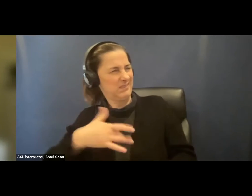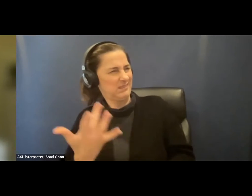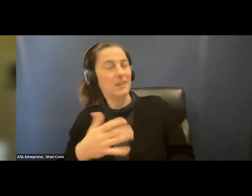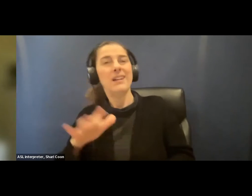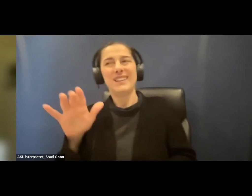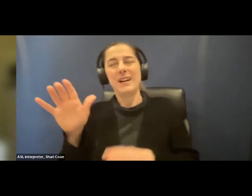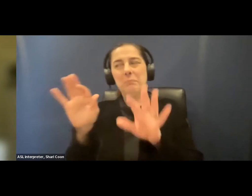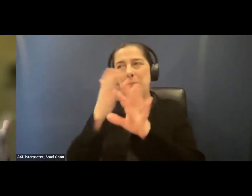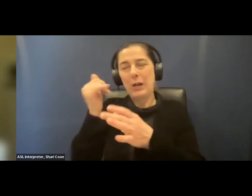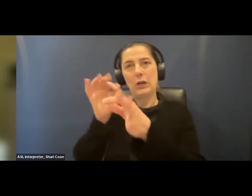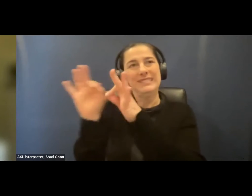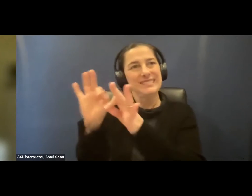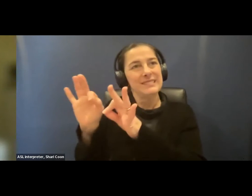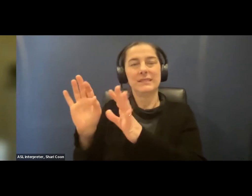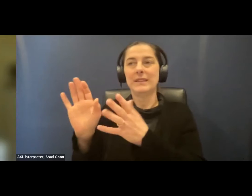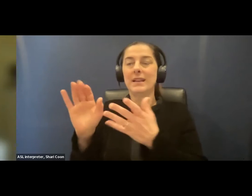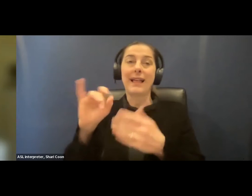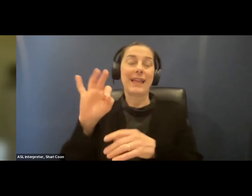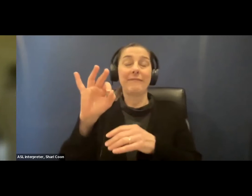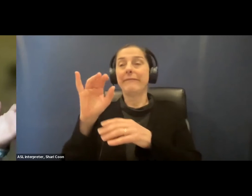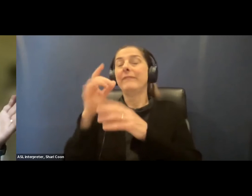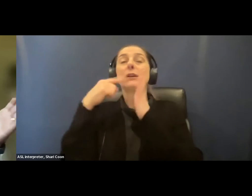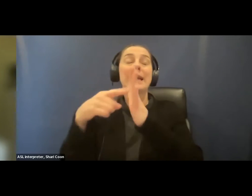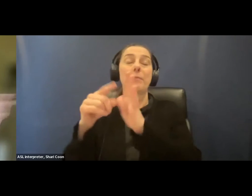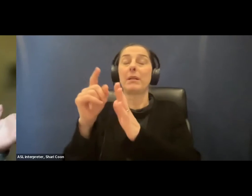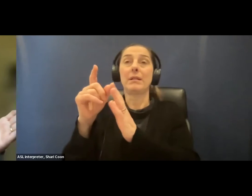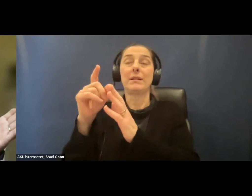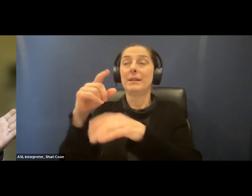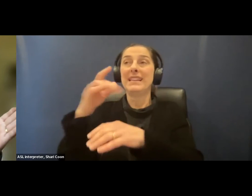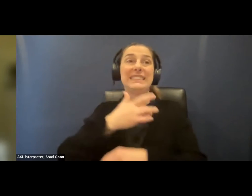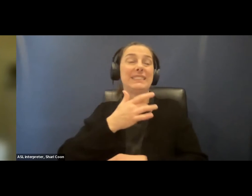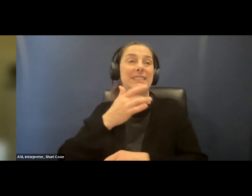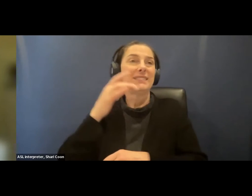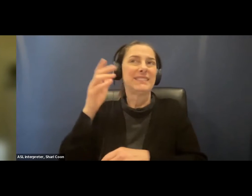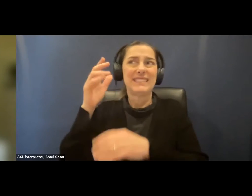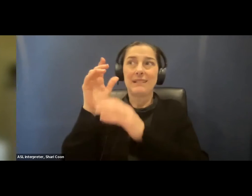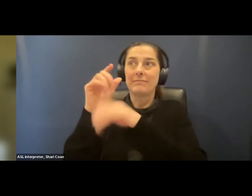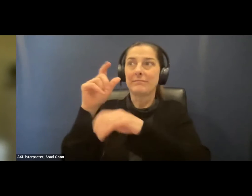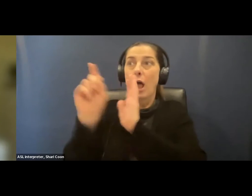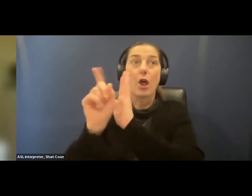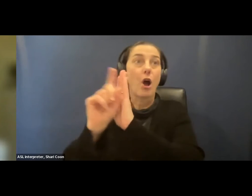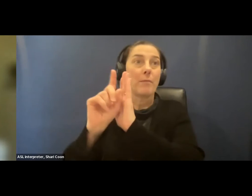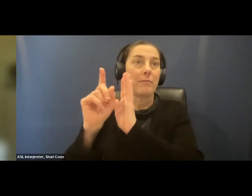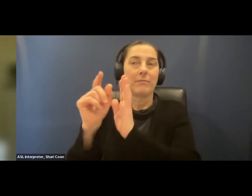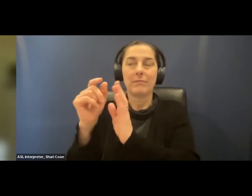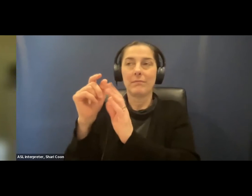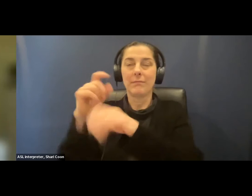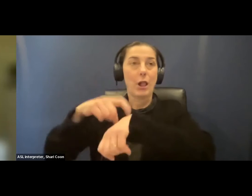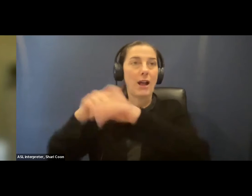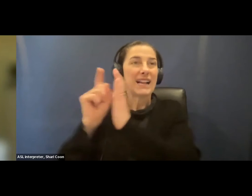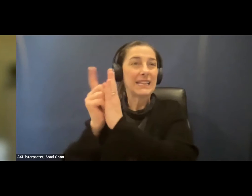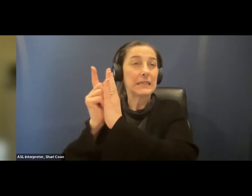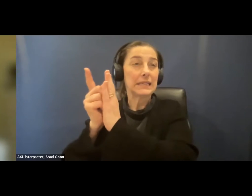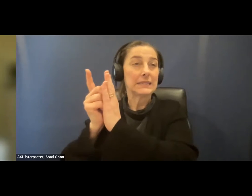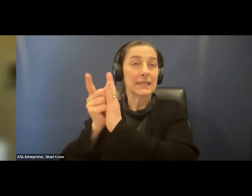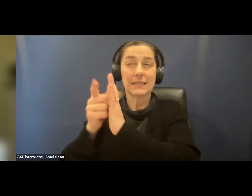put myself in that scenario, and I like to just go through every situation with them. I did it once. I remember when